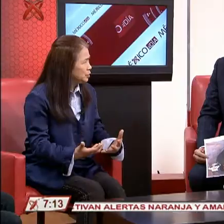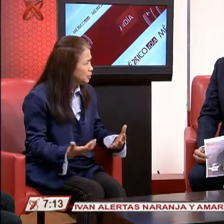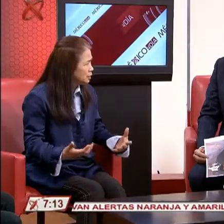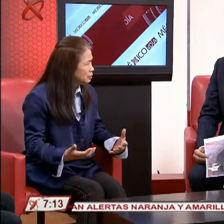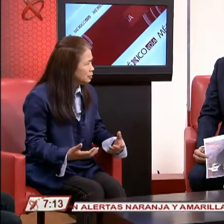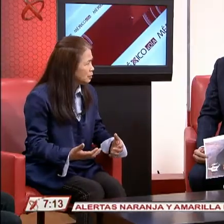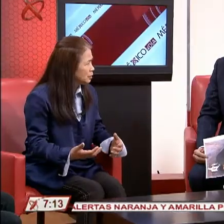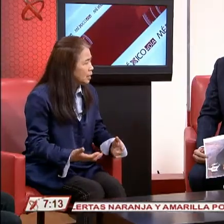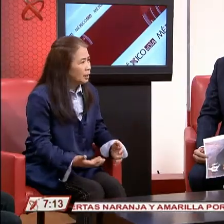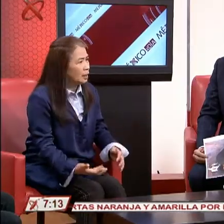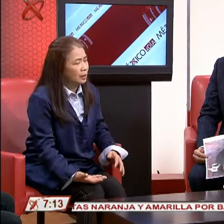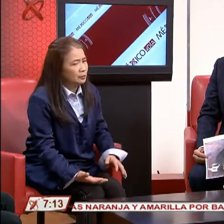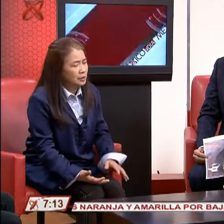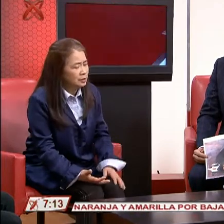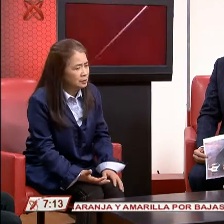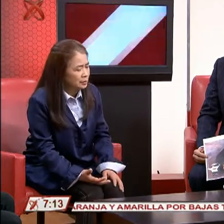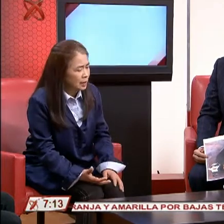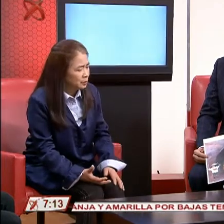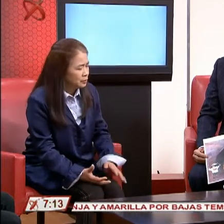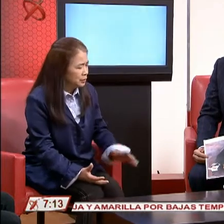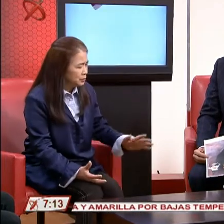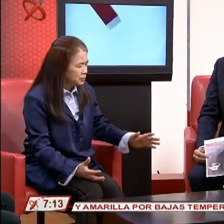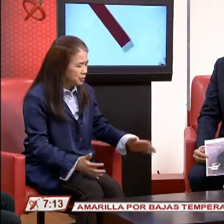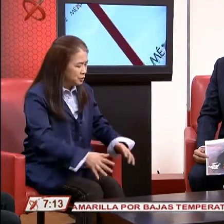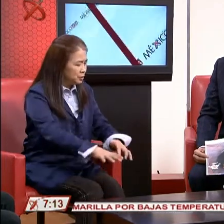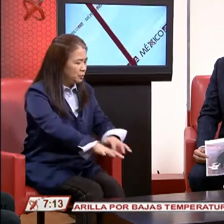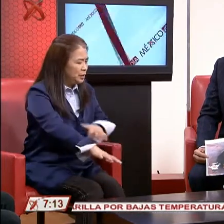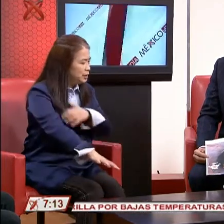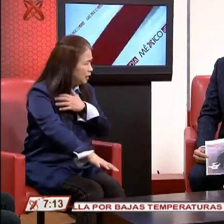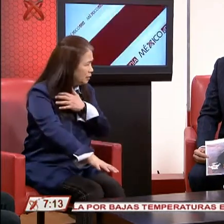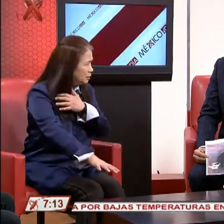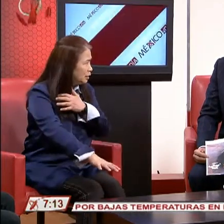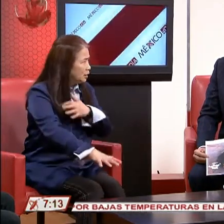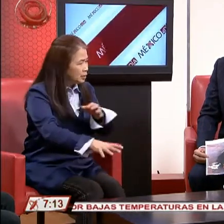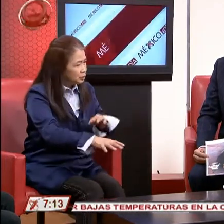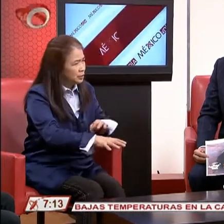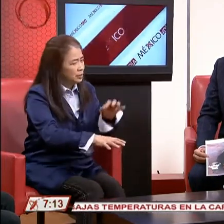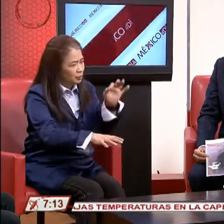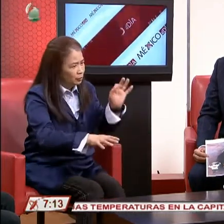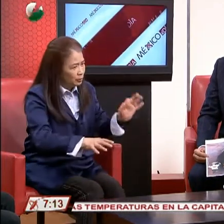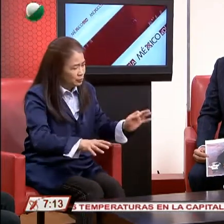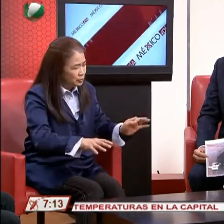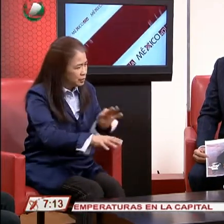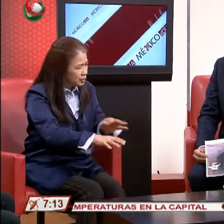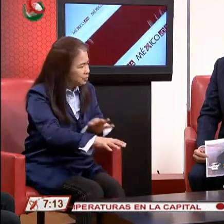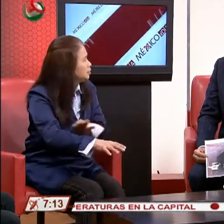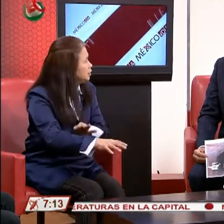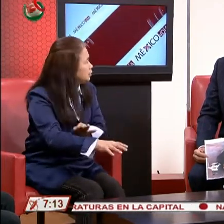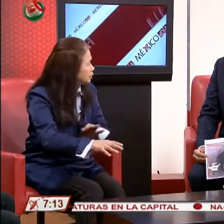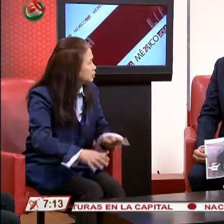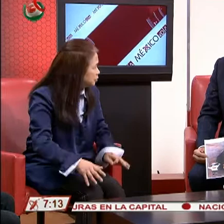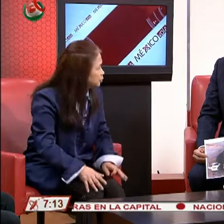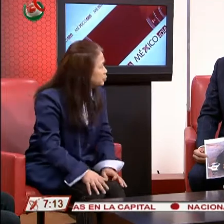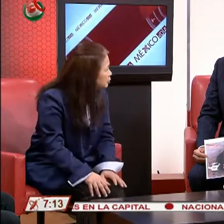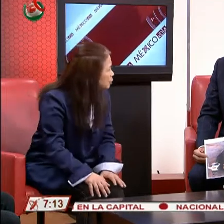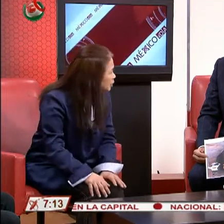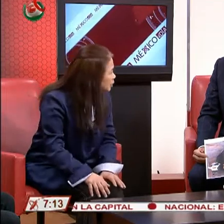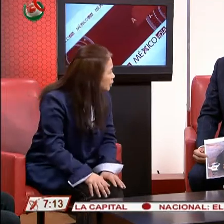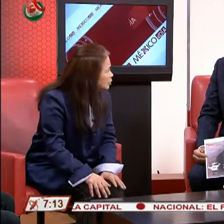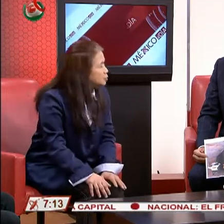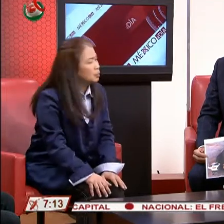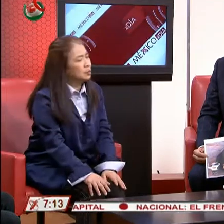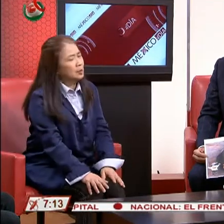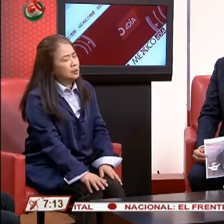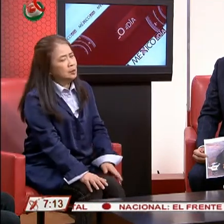What we doing? Or yes. We using the meridian and we sticking a needle and treat